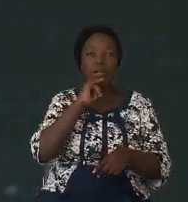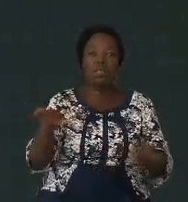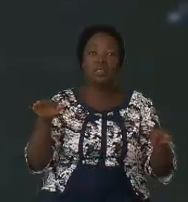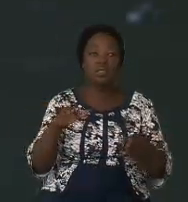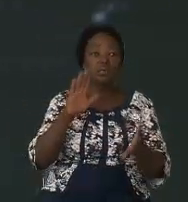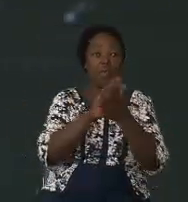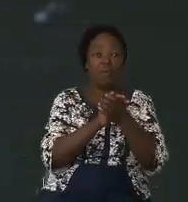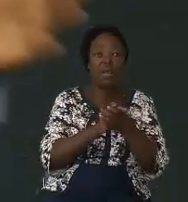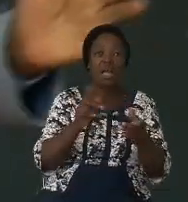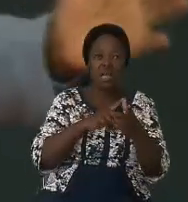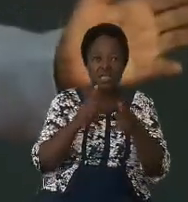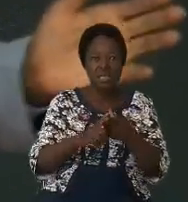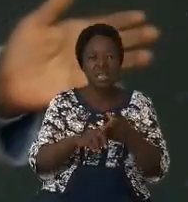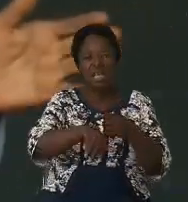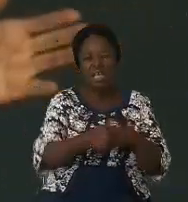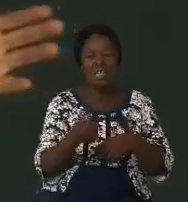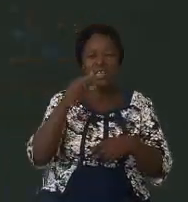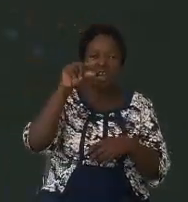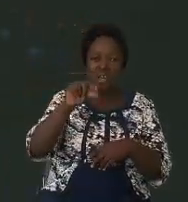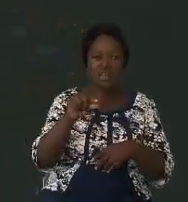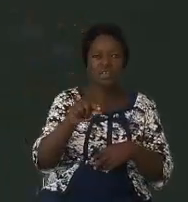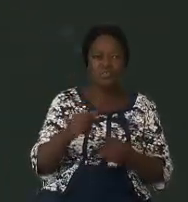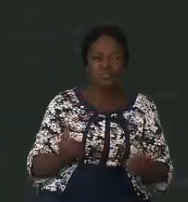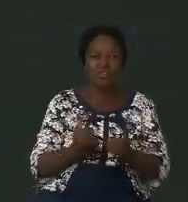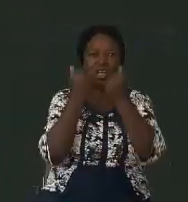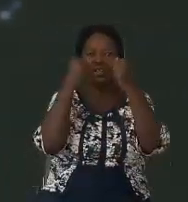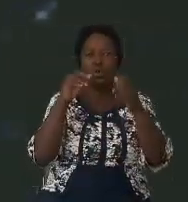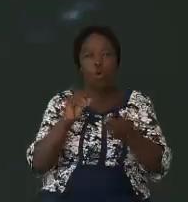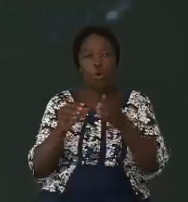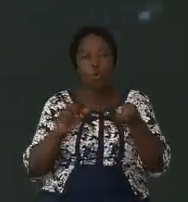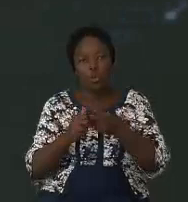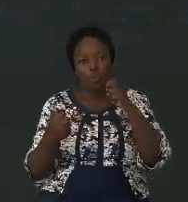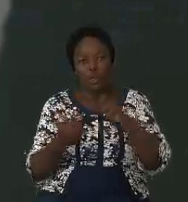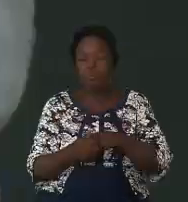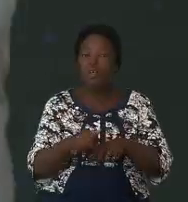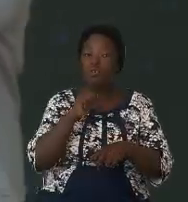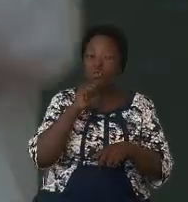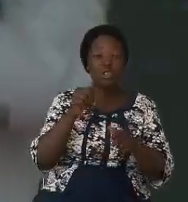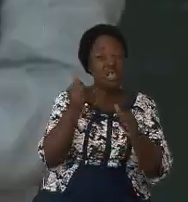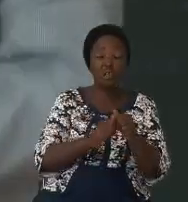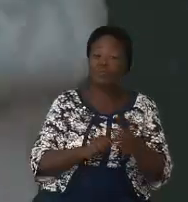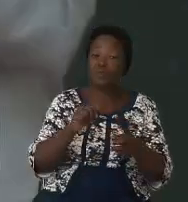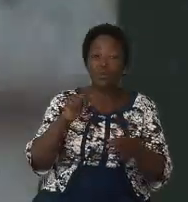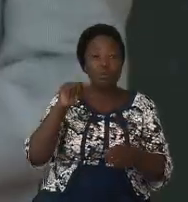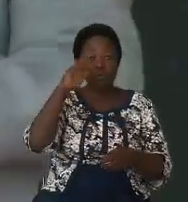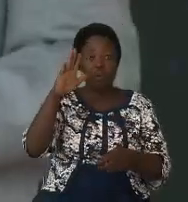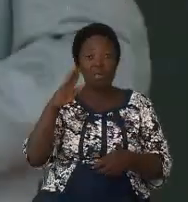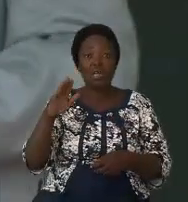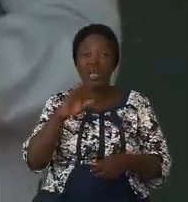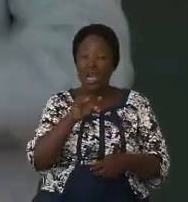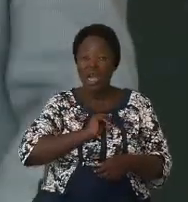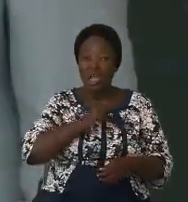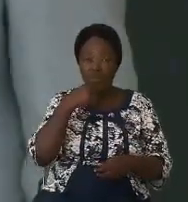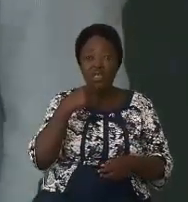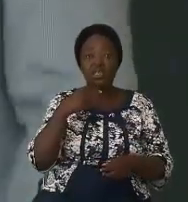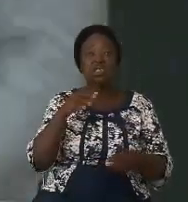woman too. The woman is married. And then any little challenge, not every woman, I'm talking about those who have